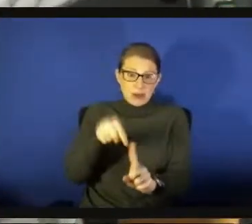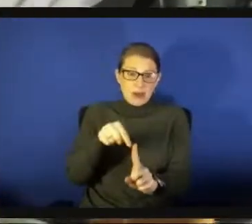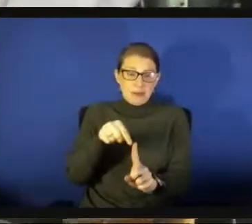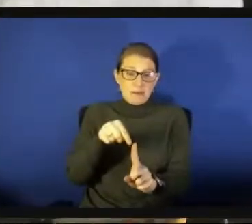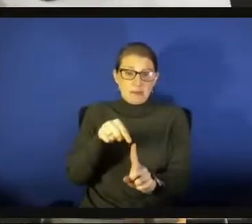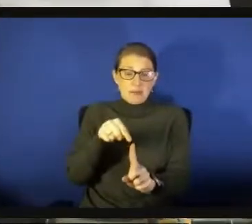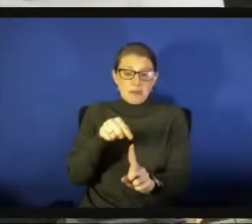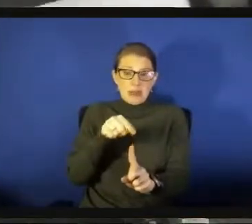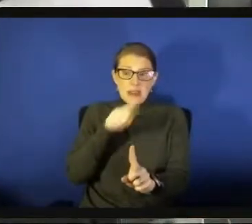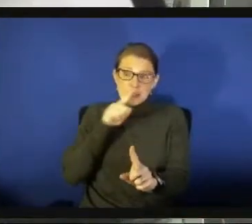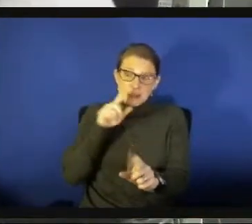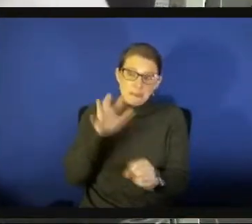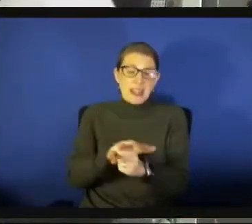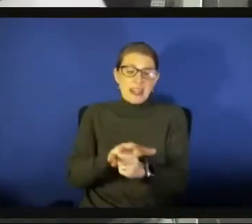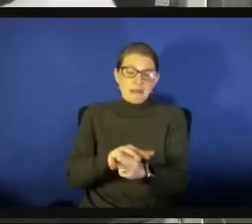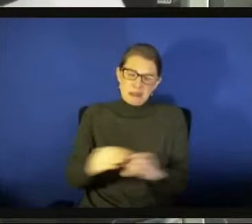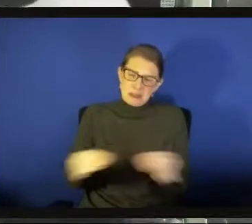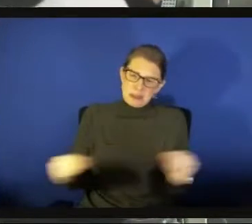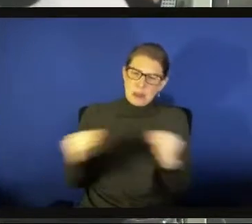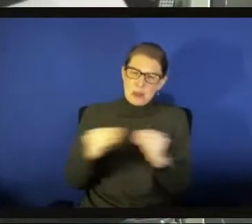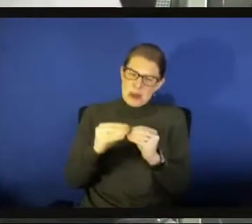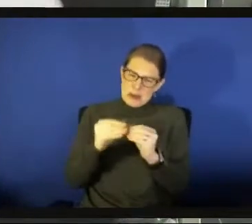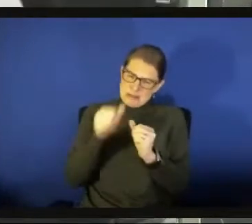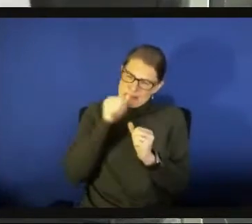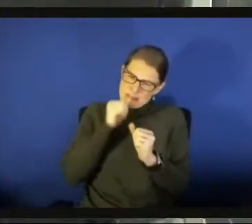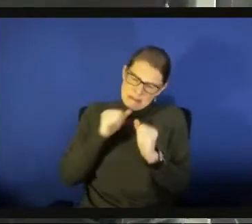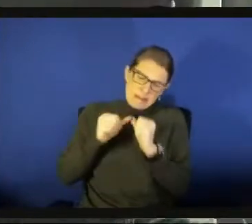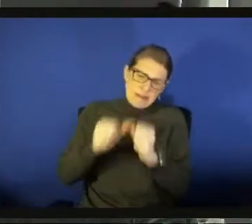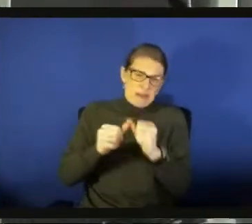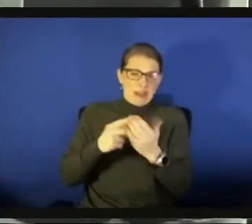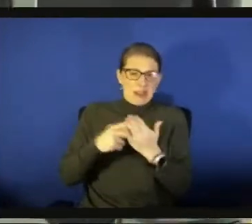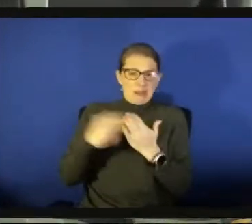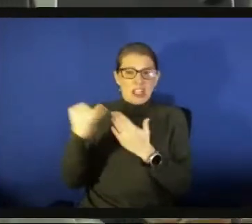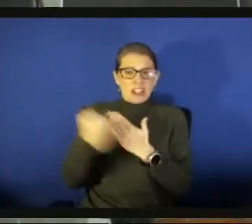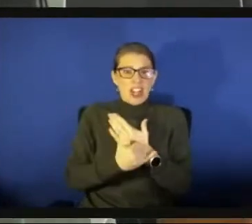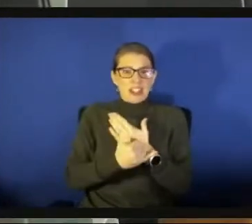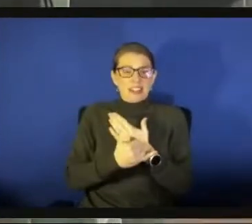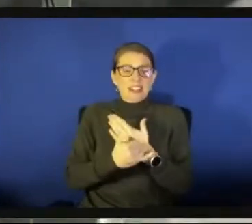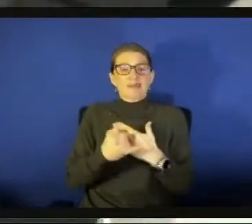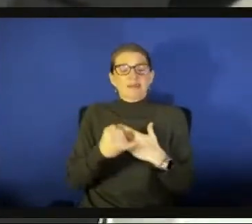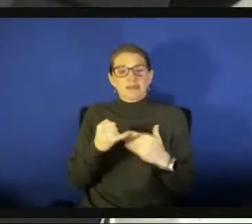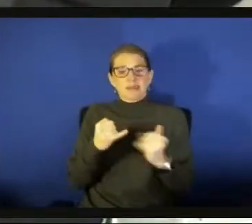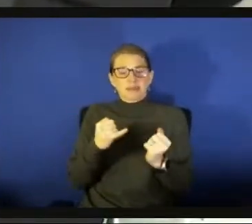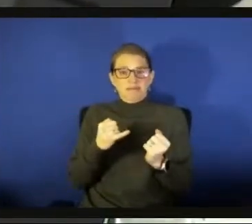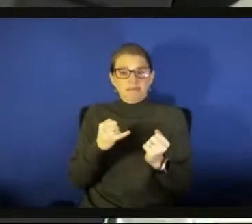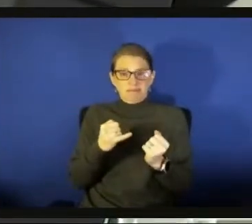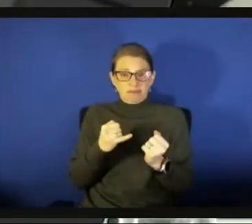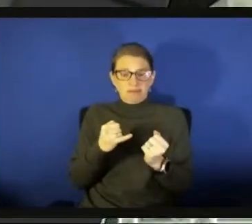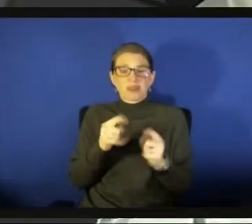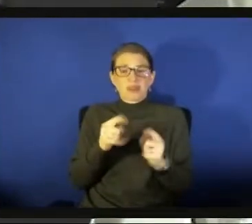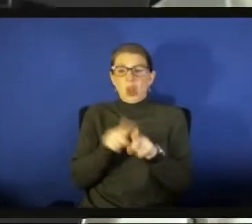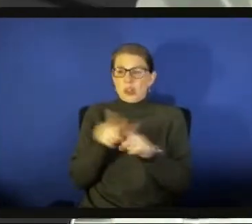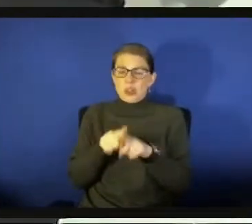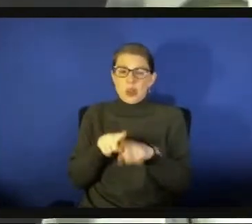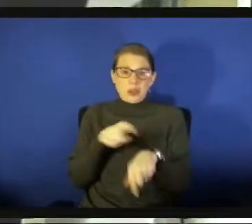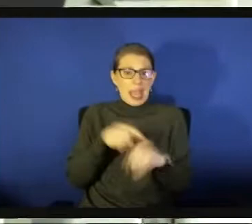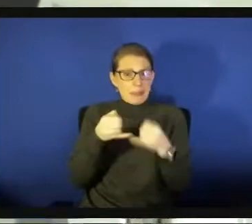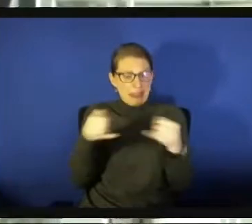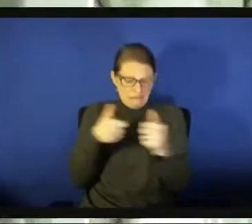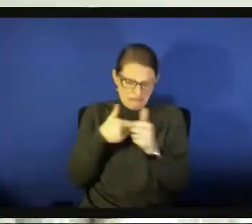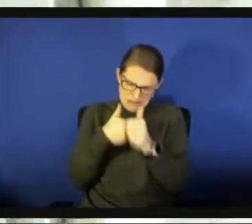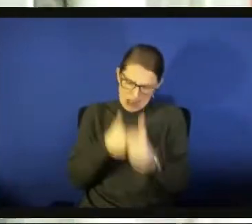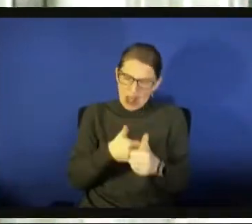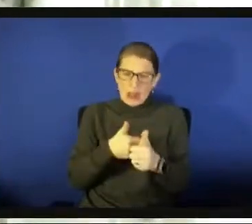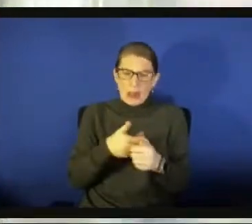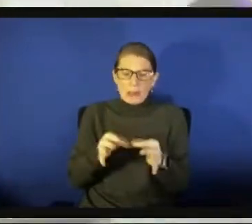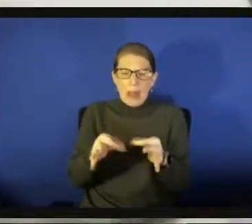further to continuing this project, continuing to build this project on the timeline, no delay, so that we can bring this as fast as